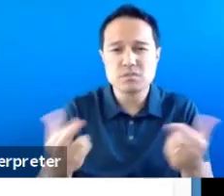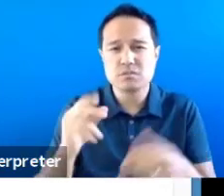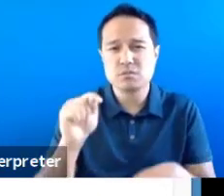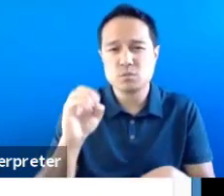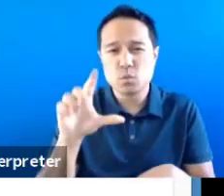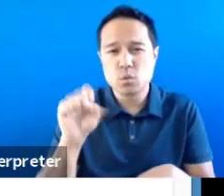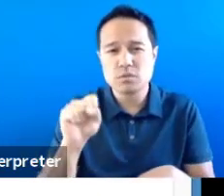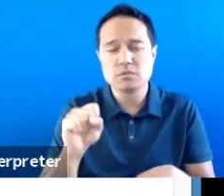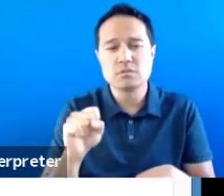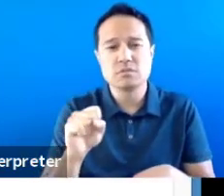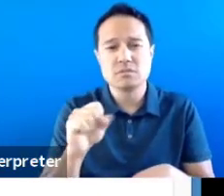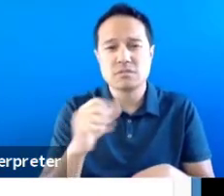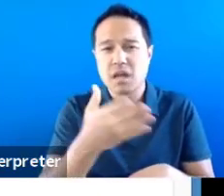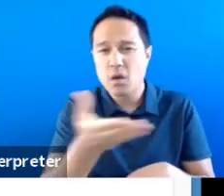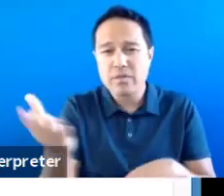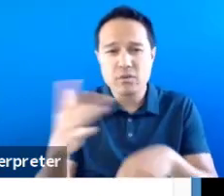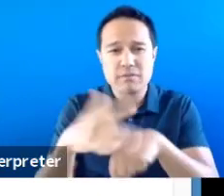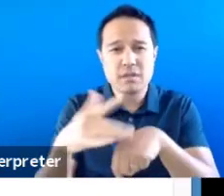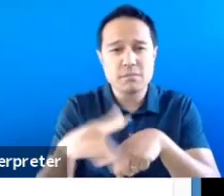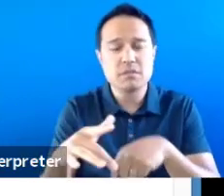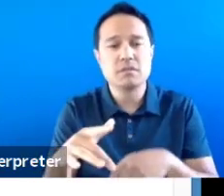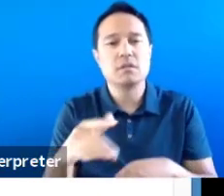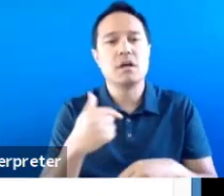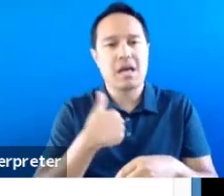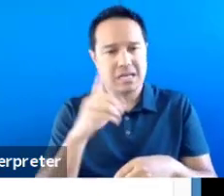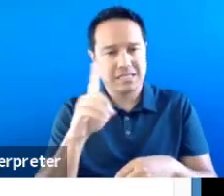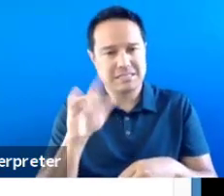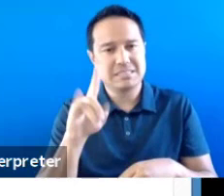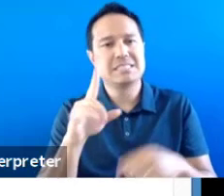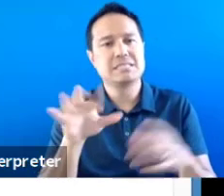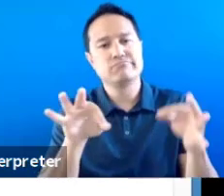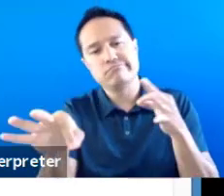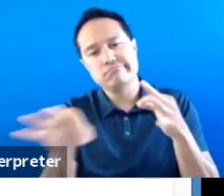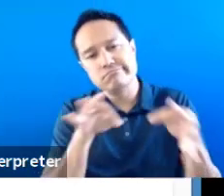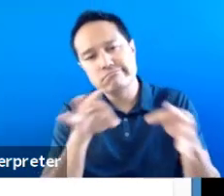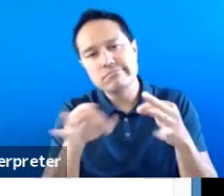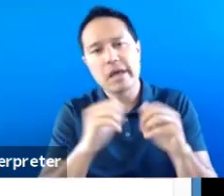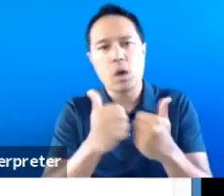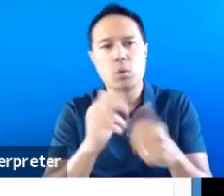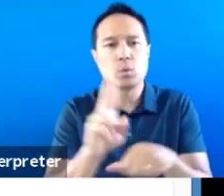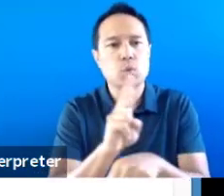I did a whole thing on how to use Discovery Education. On